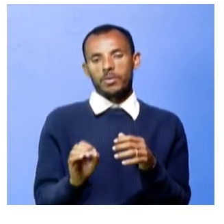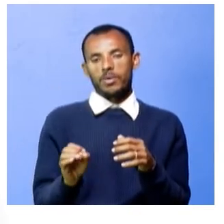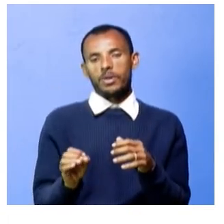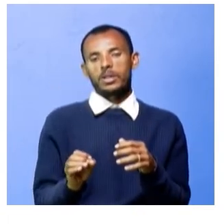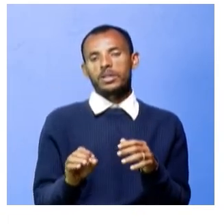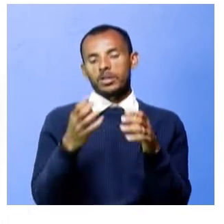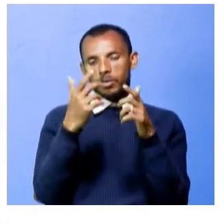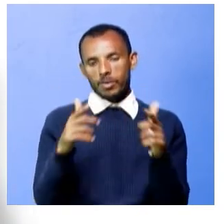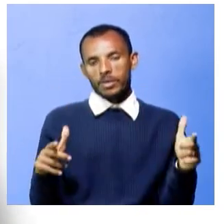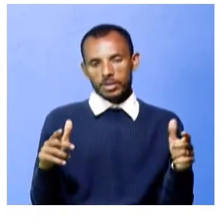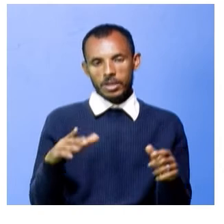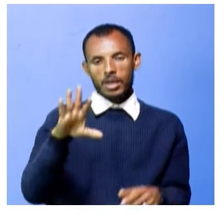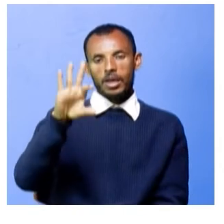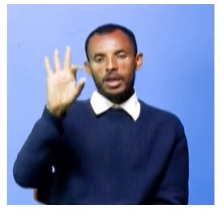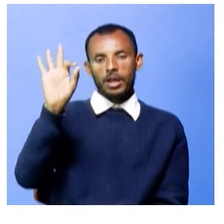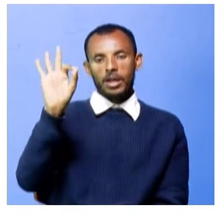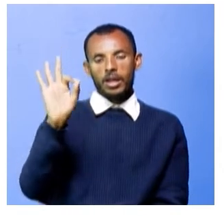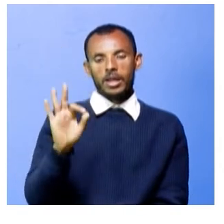the probability of getting